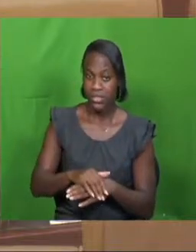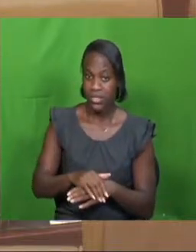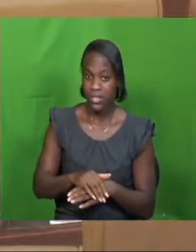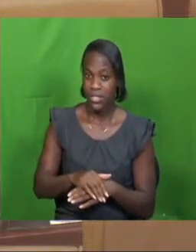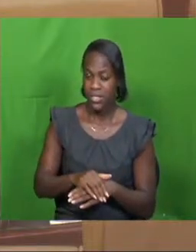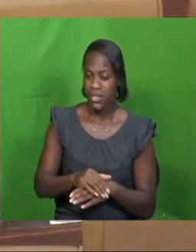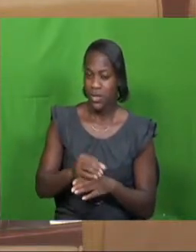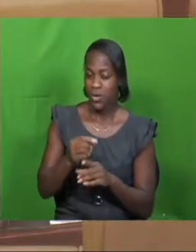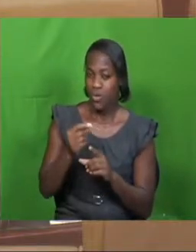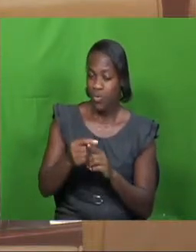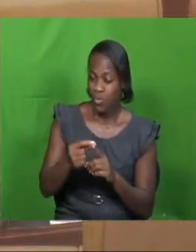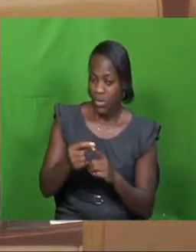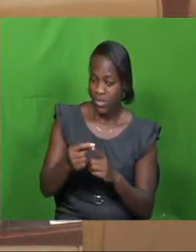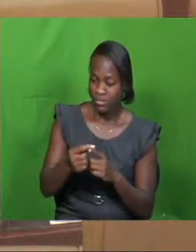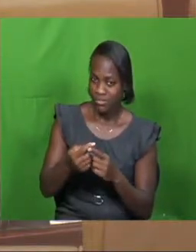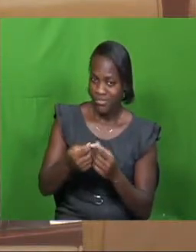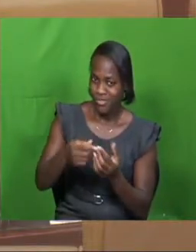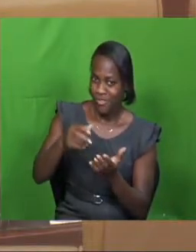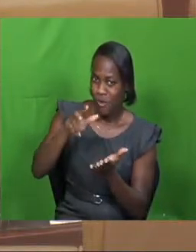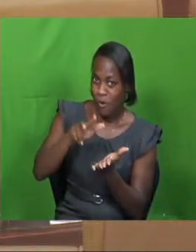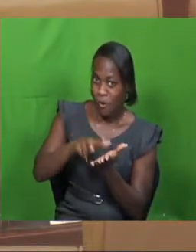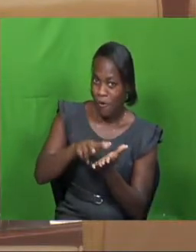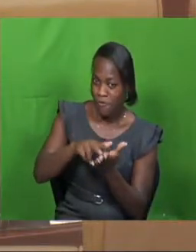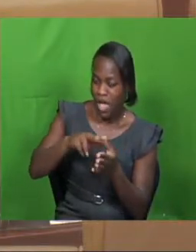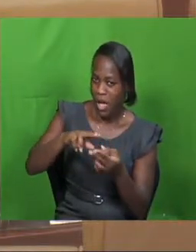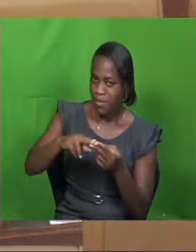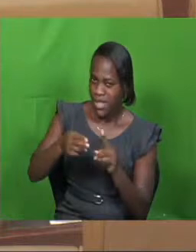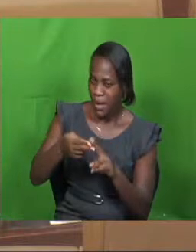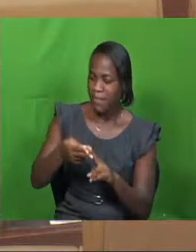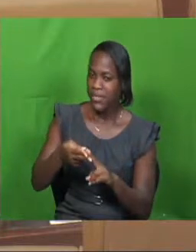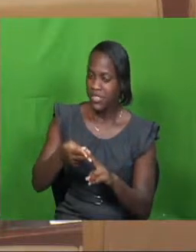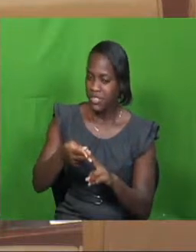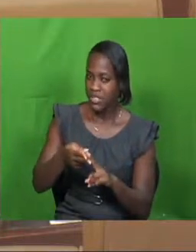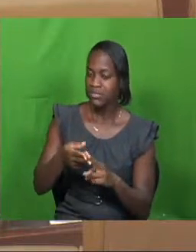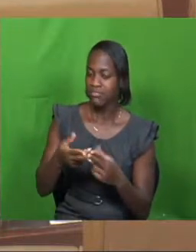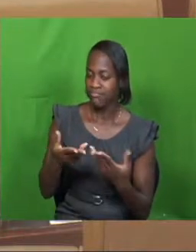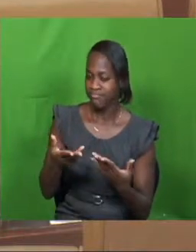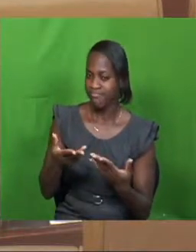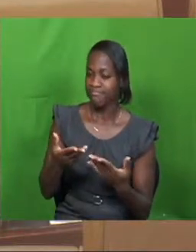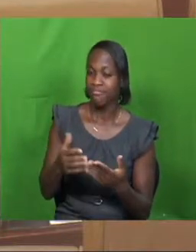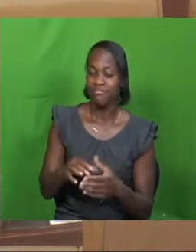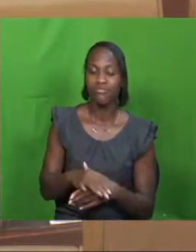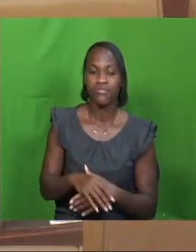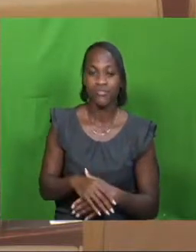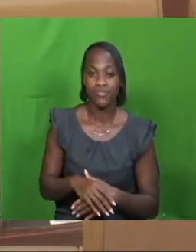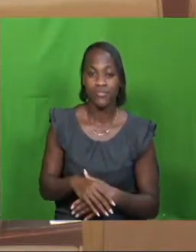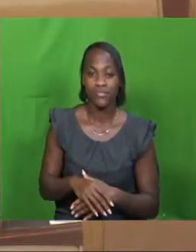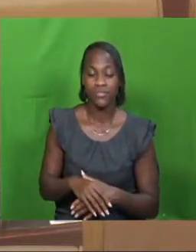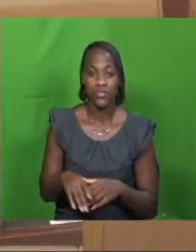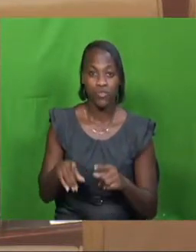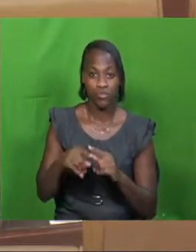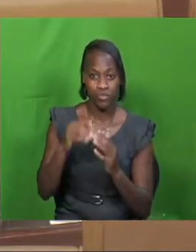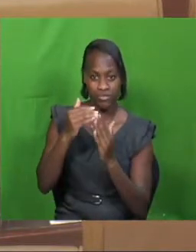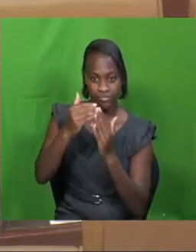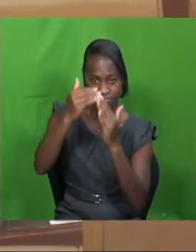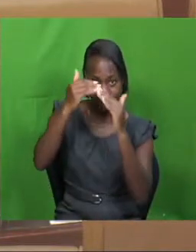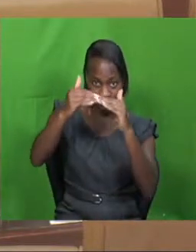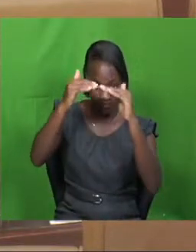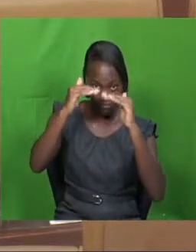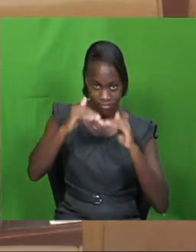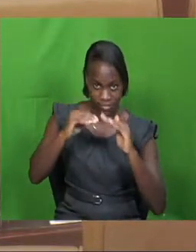to take a decision. So if the corrections can be made. And the paragraph following that, Mr.